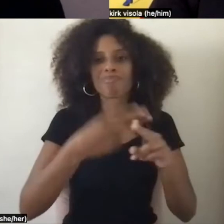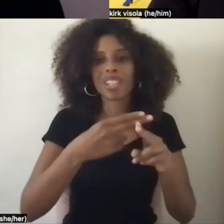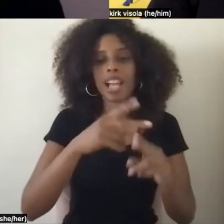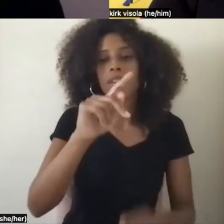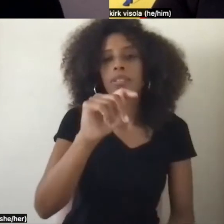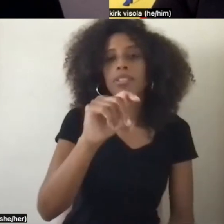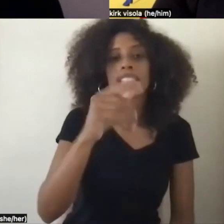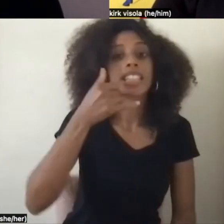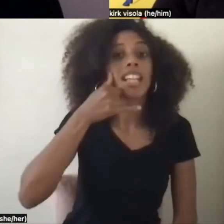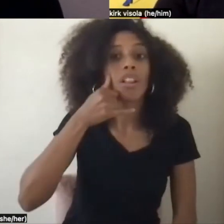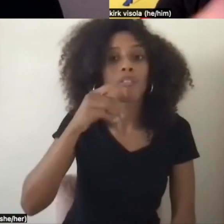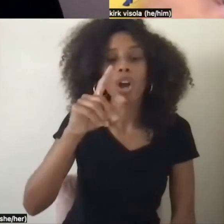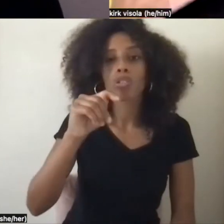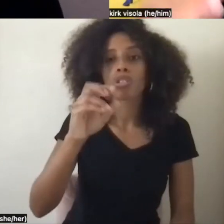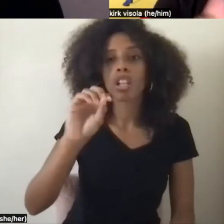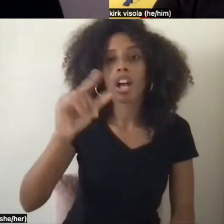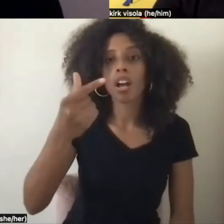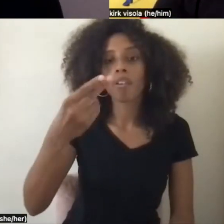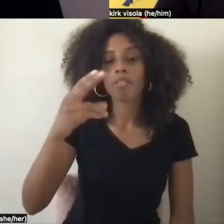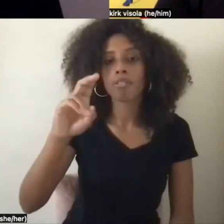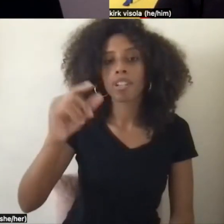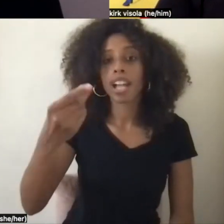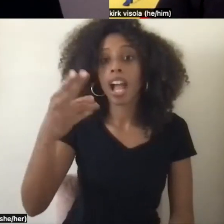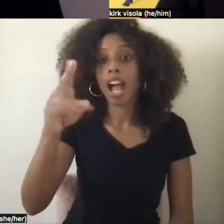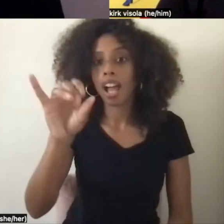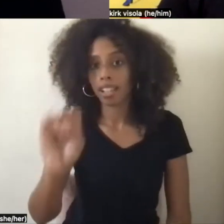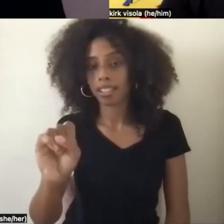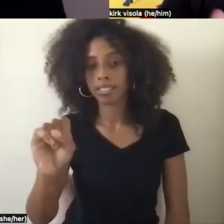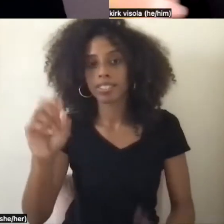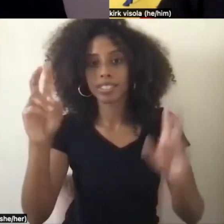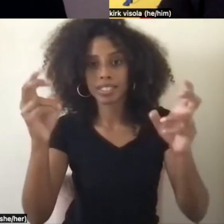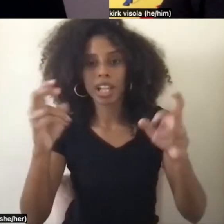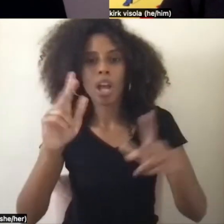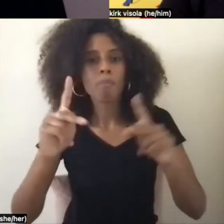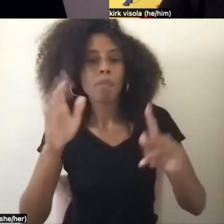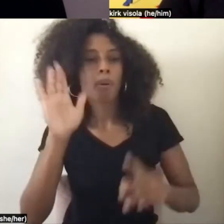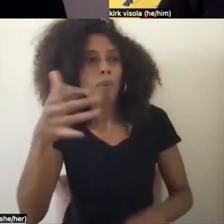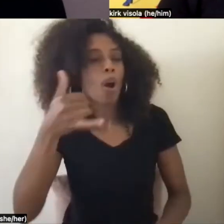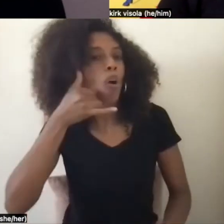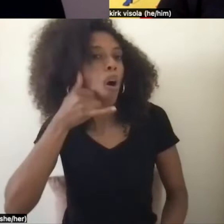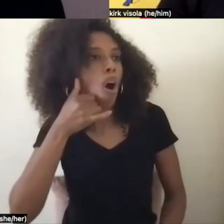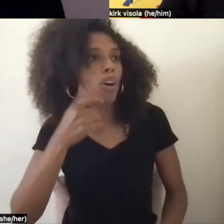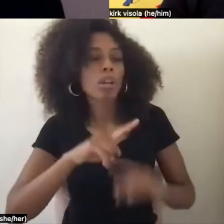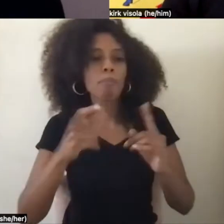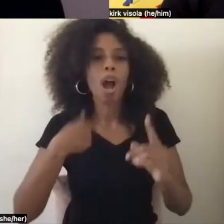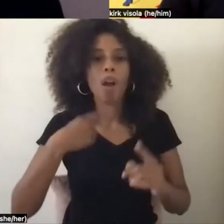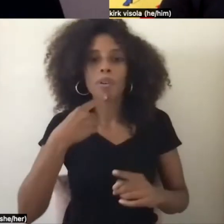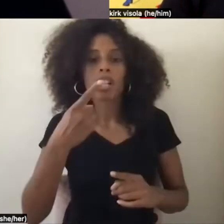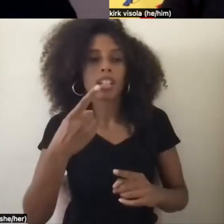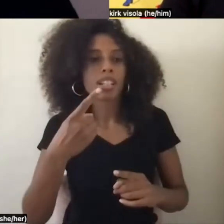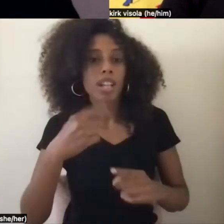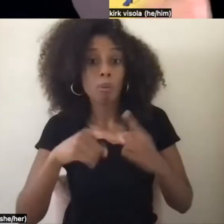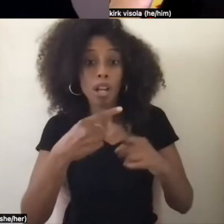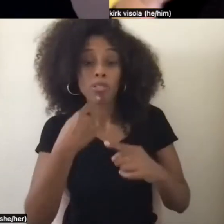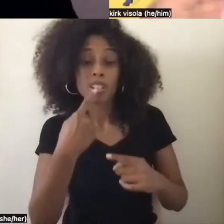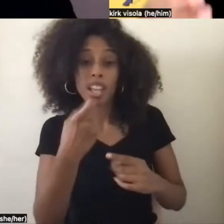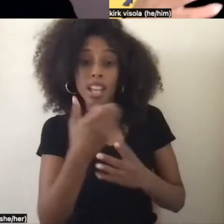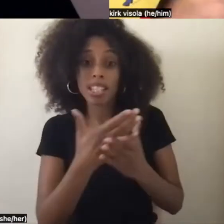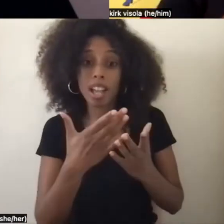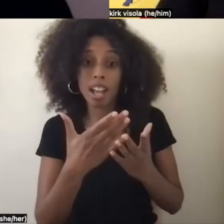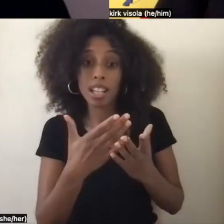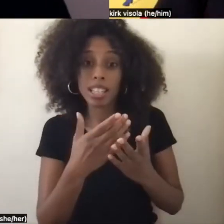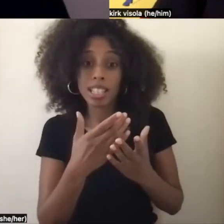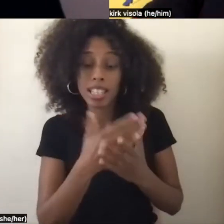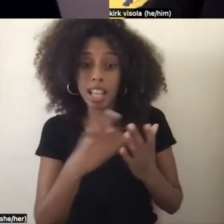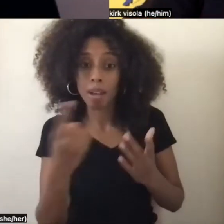will be typing on there, calling you on the phone and talking all that mess. When you call them out, it's like, well, and backtracking and